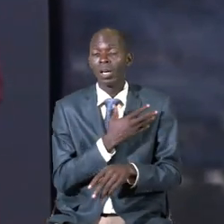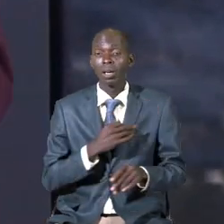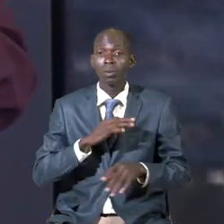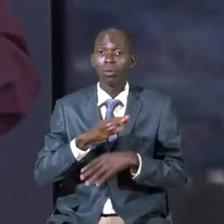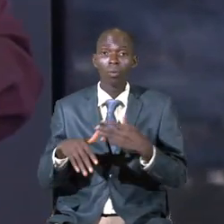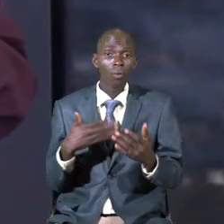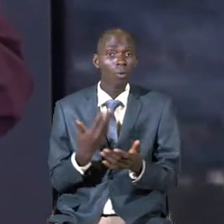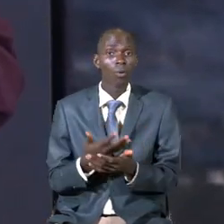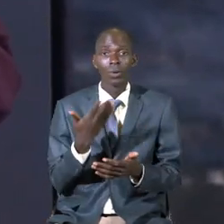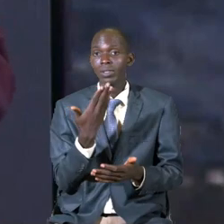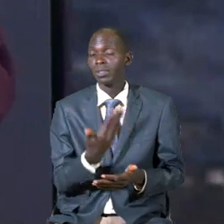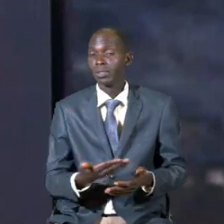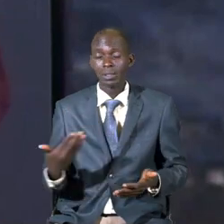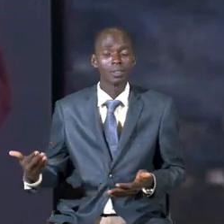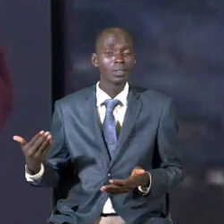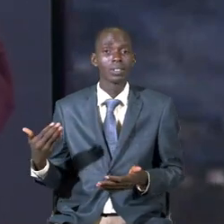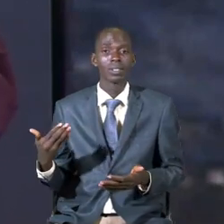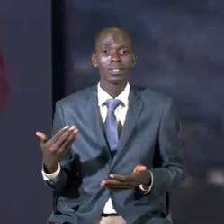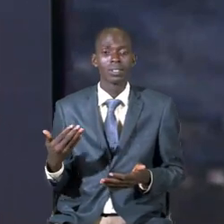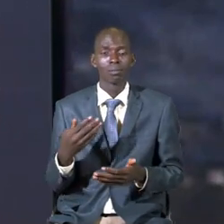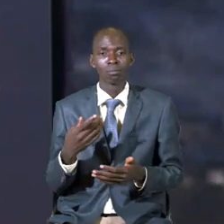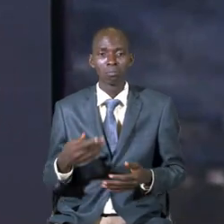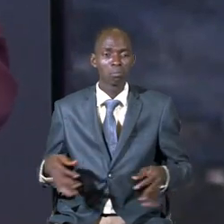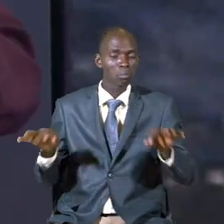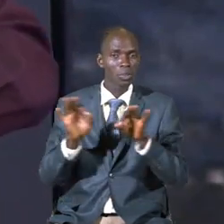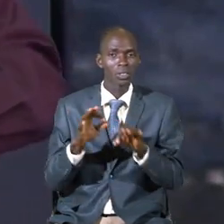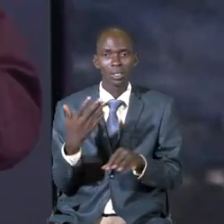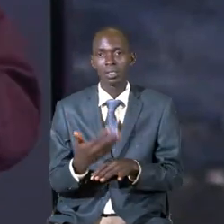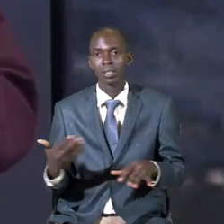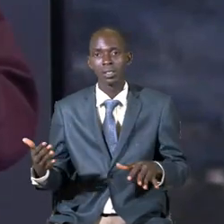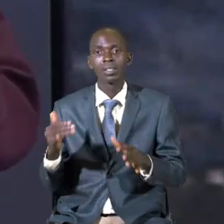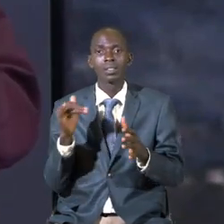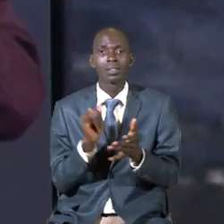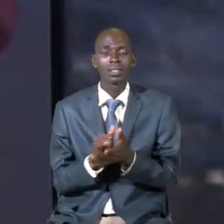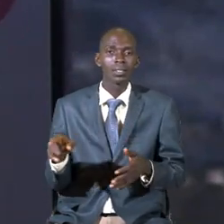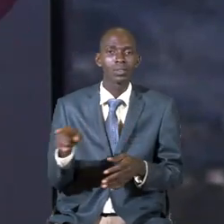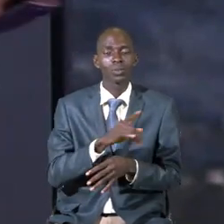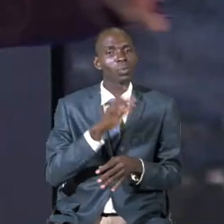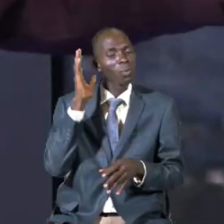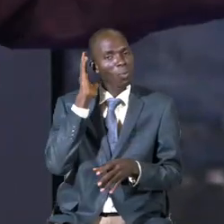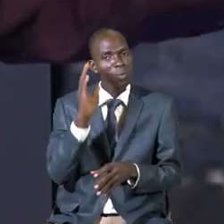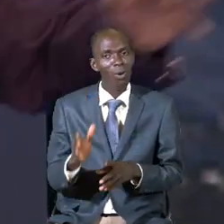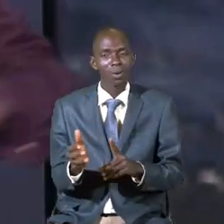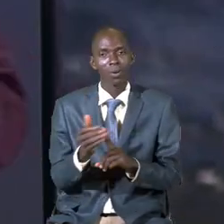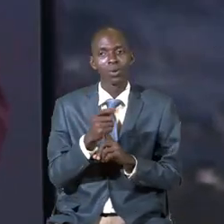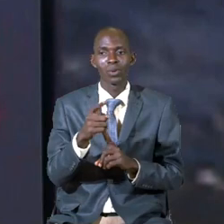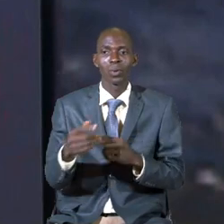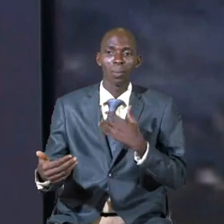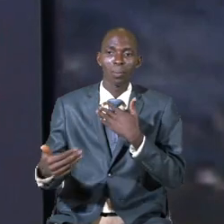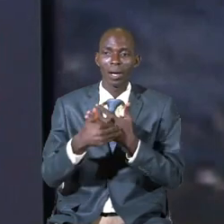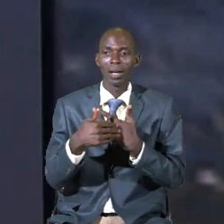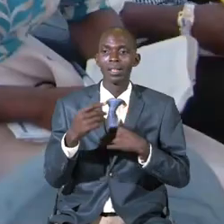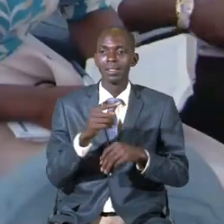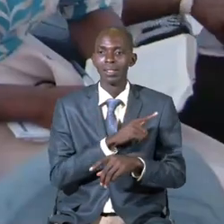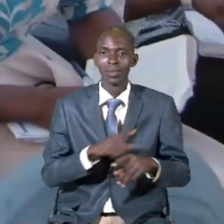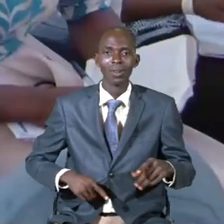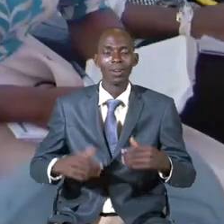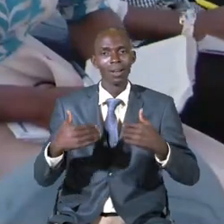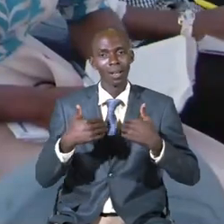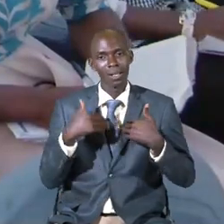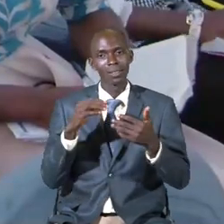deficiencies all the things that will hold you back the lodge has removed